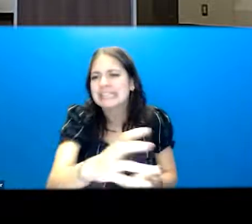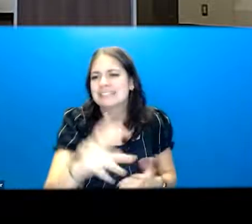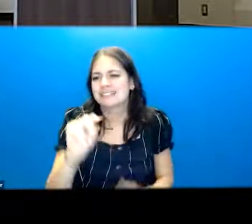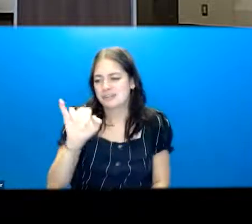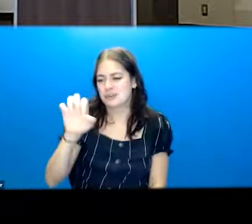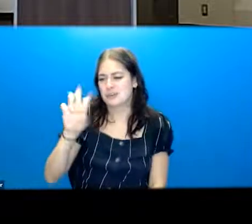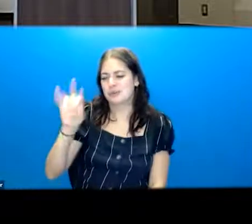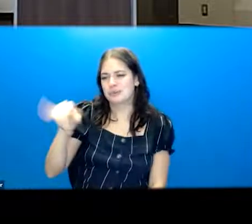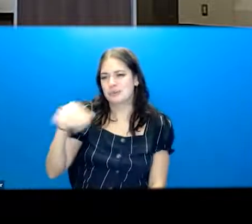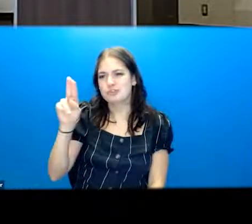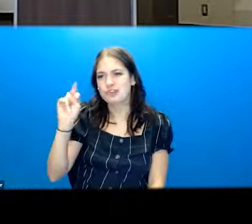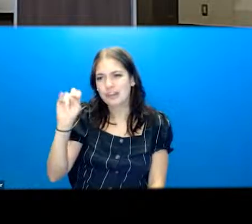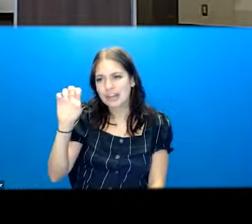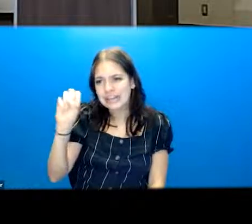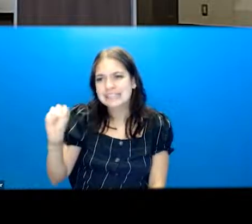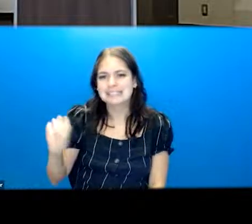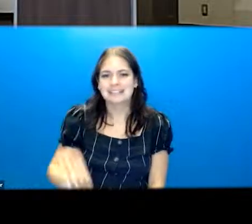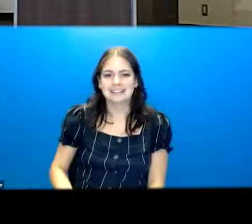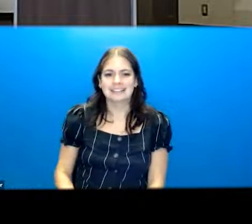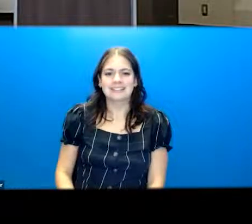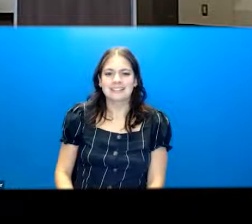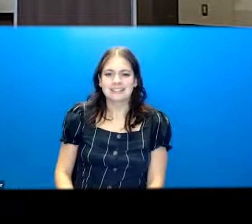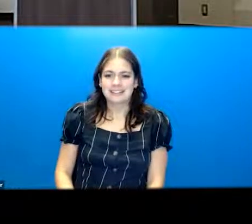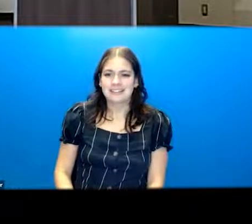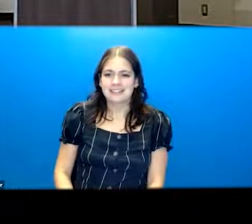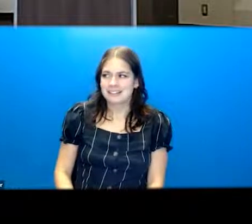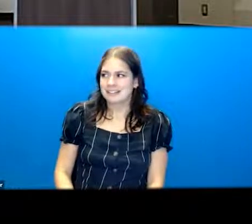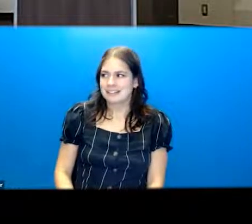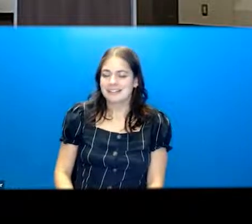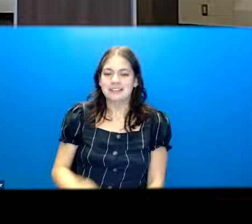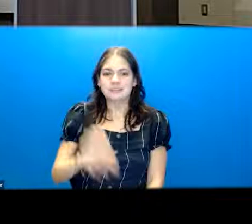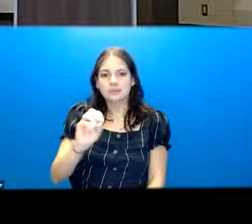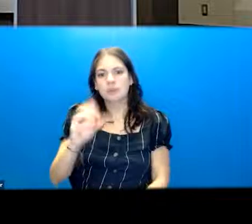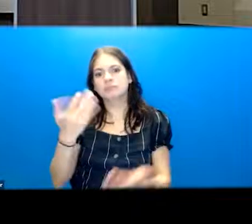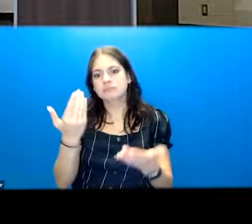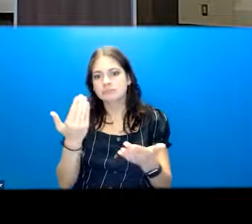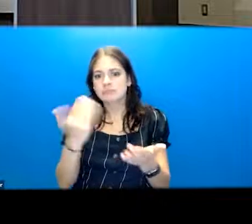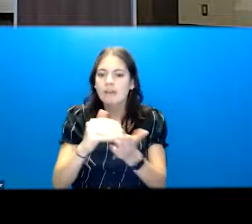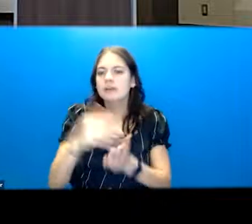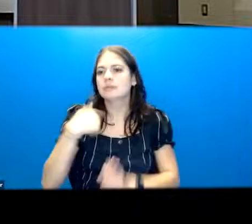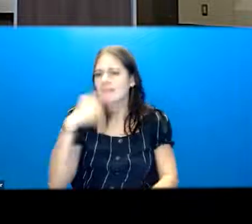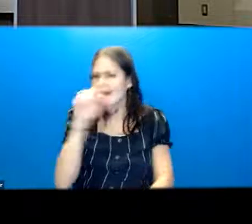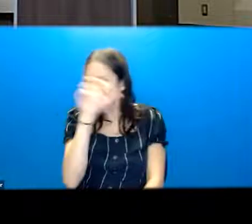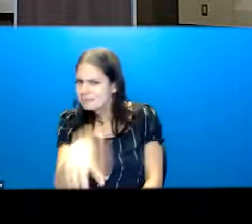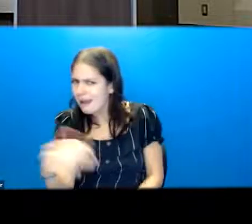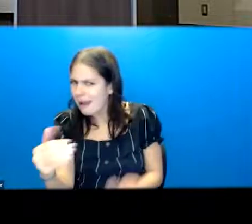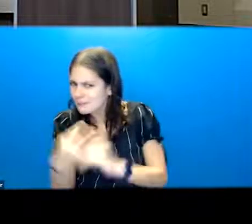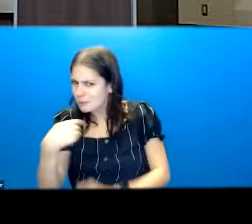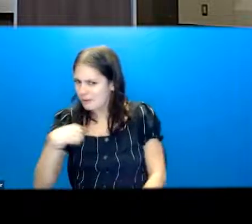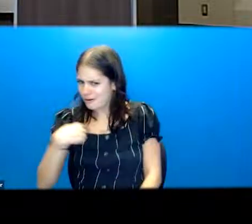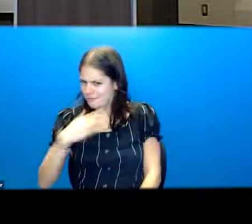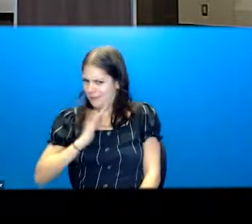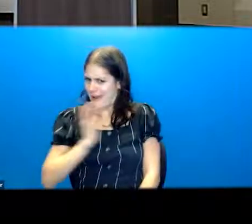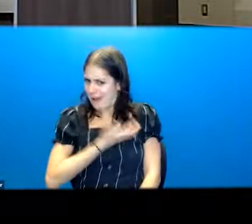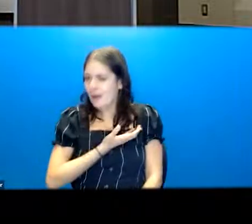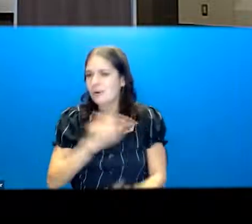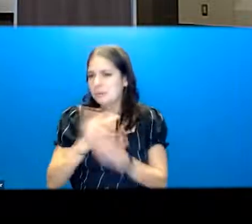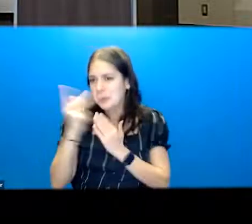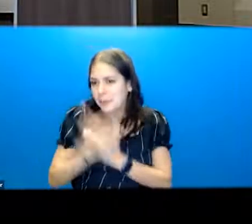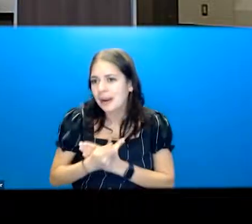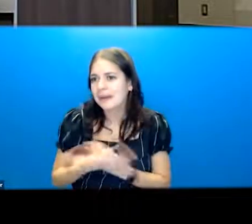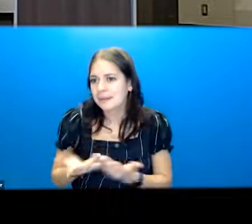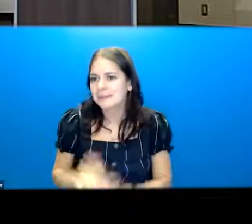And so a lot of the time we ask people, have you heard of New Journeys? And a lot